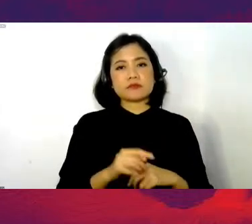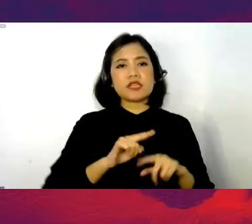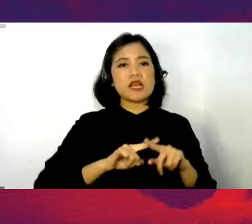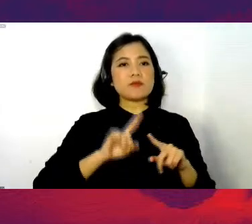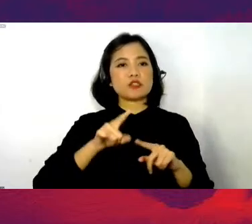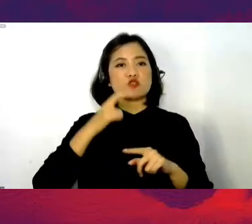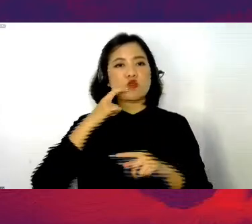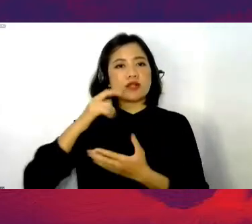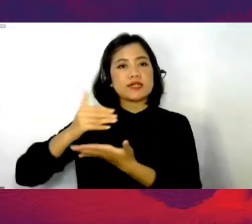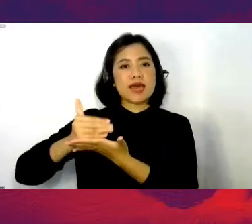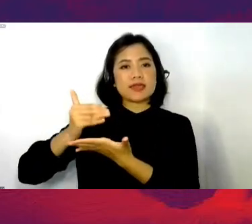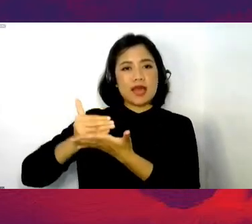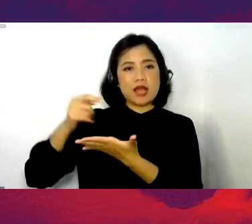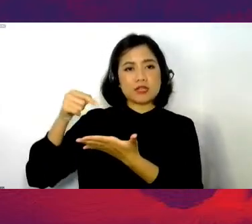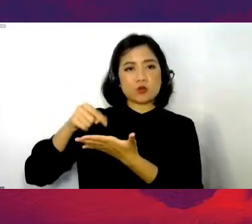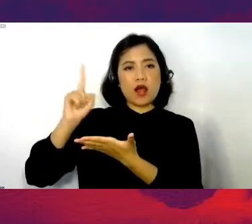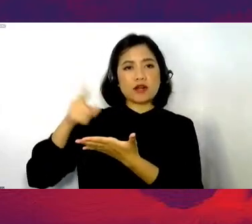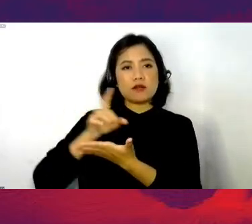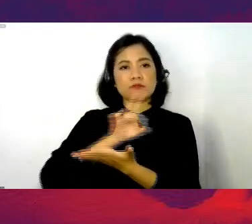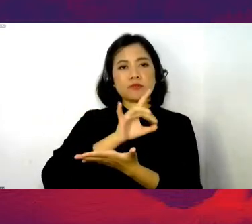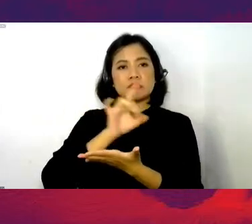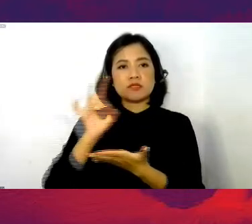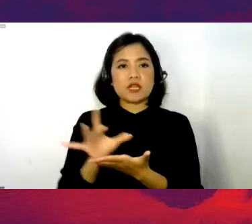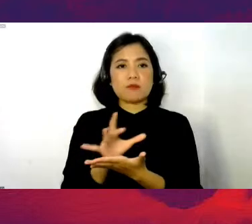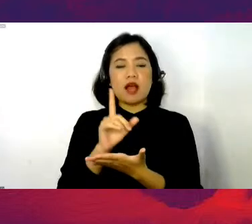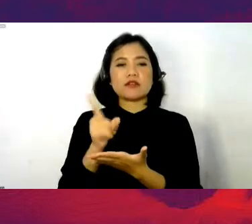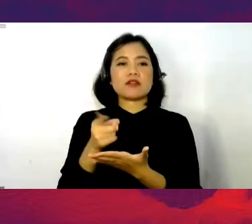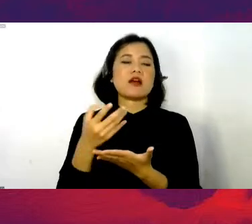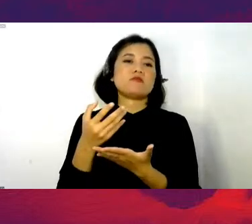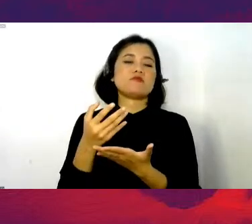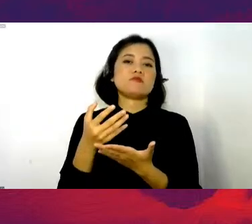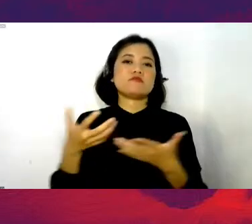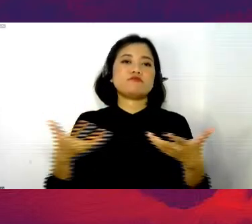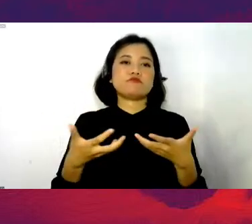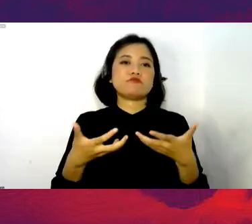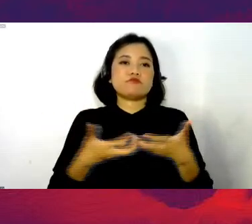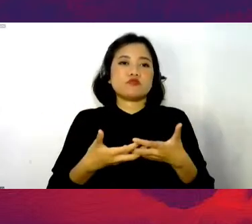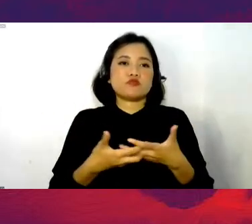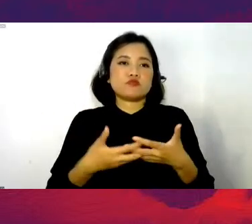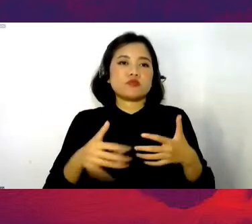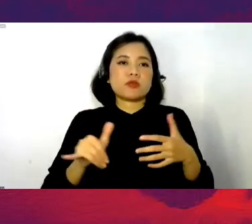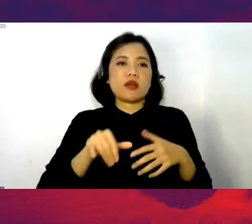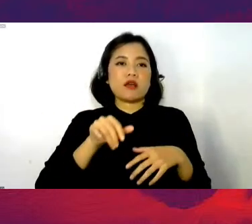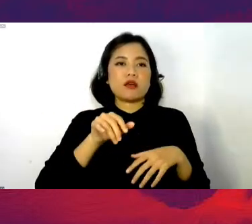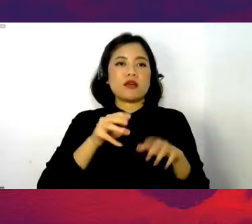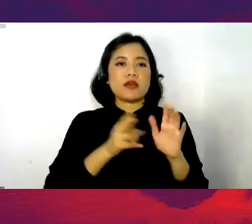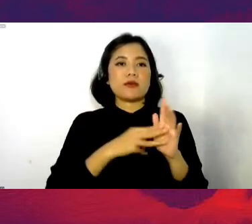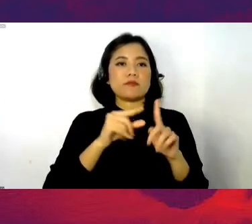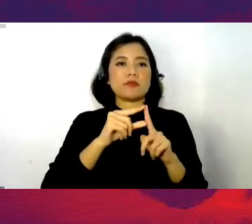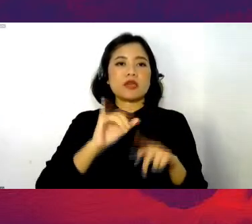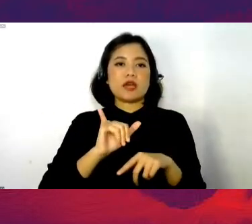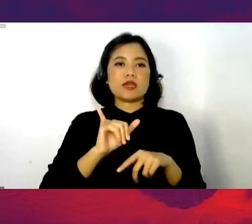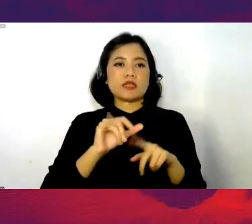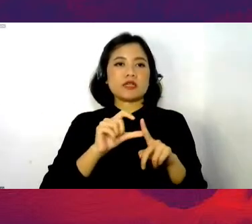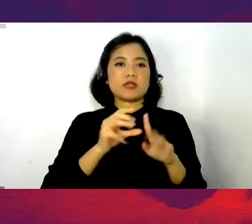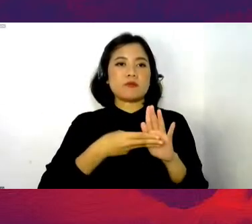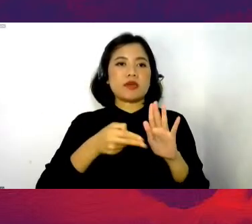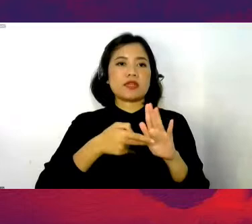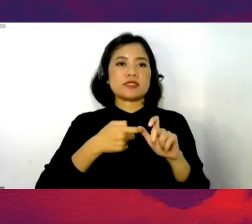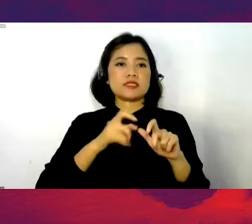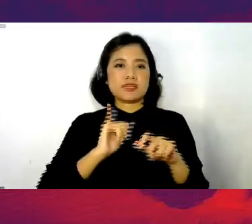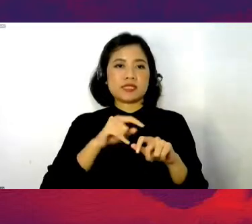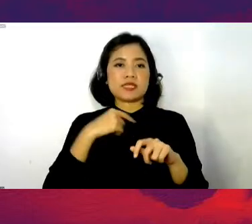I'm also aware that Dr. Sabina Akhiri and her team at Oxford has been working very hard to improve the